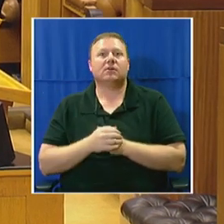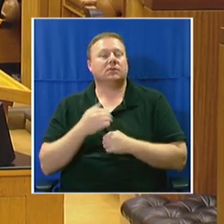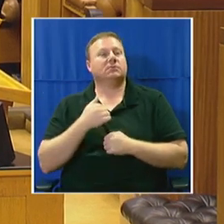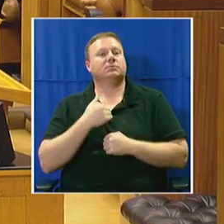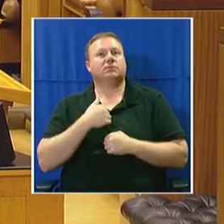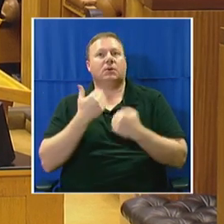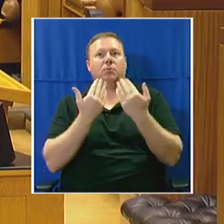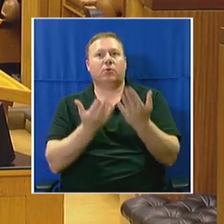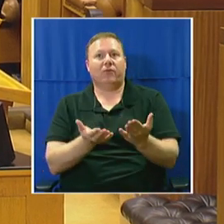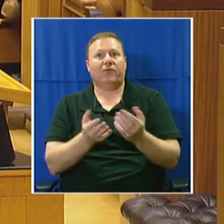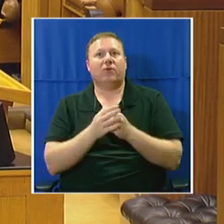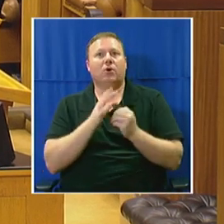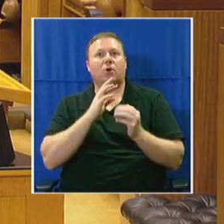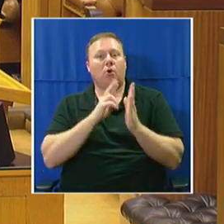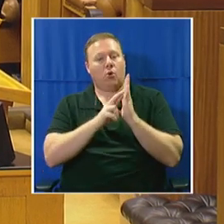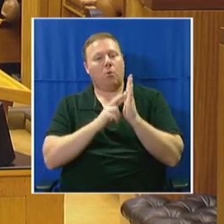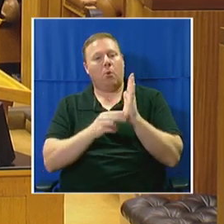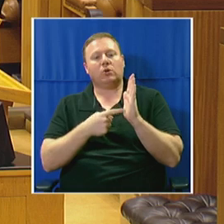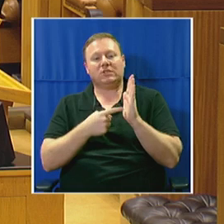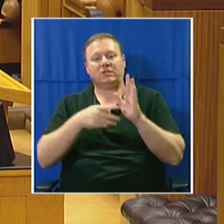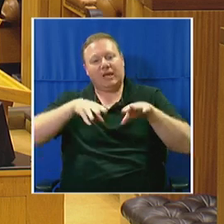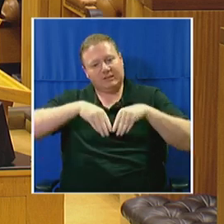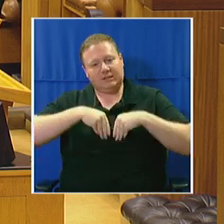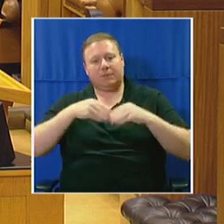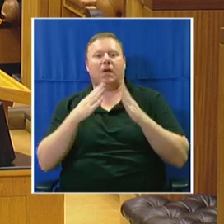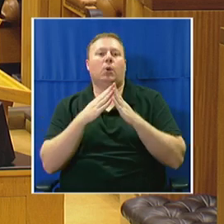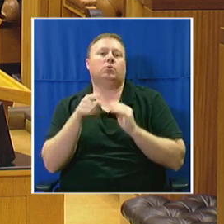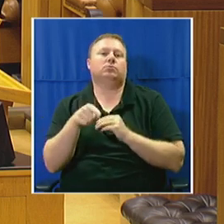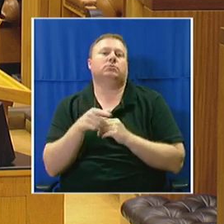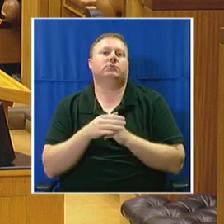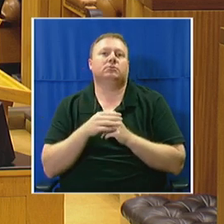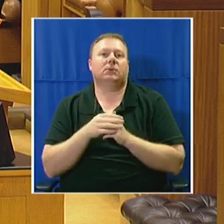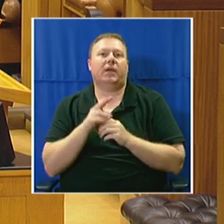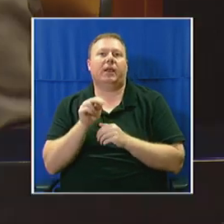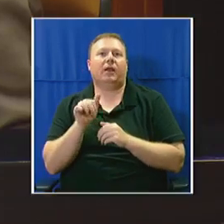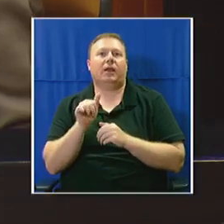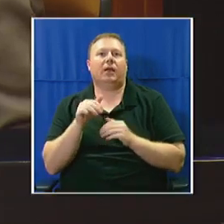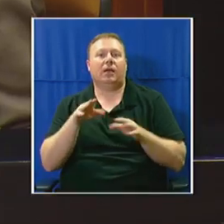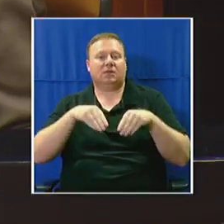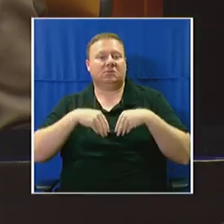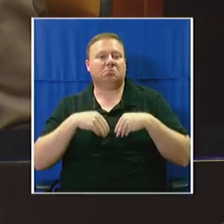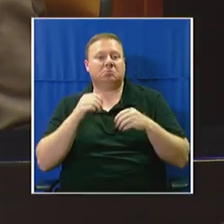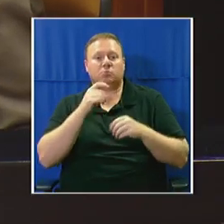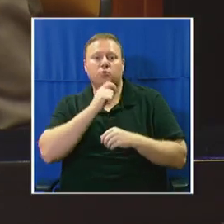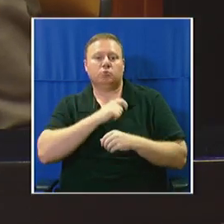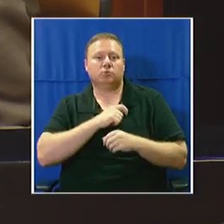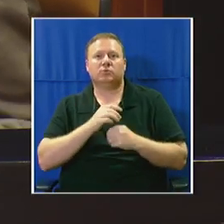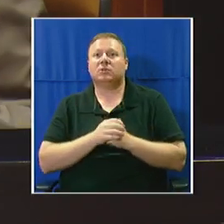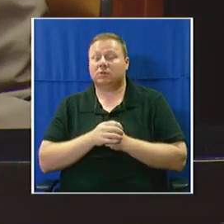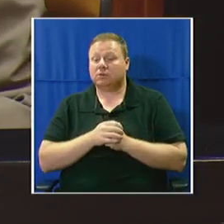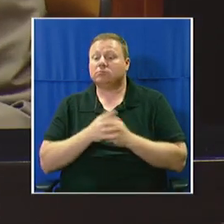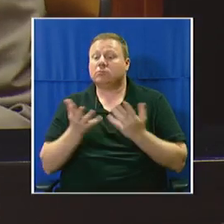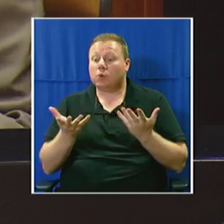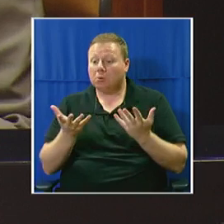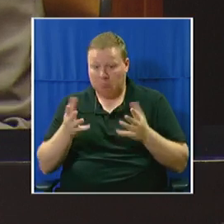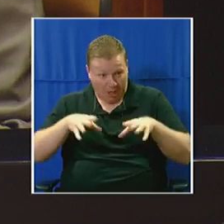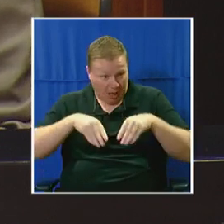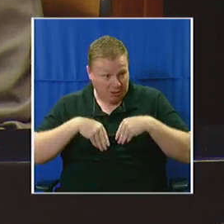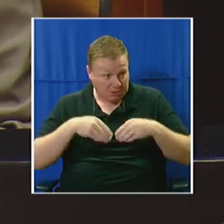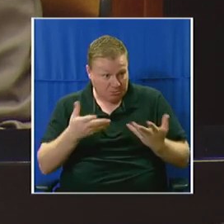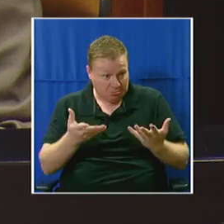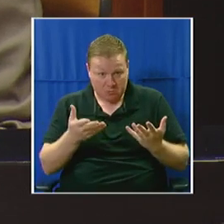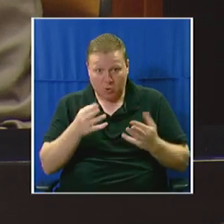you uh thank you are now recognize the honorable the chief whep of the majority party thank